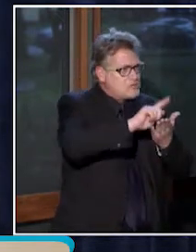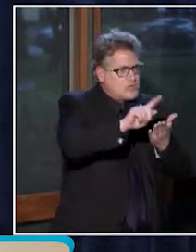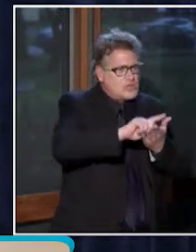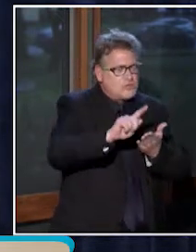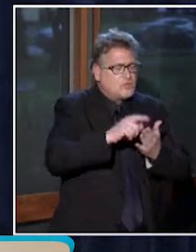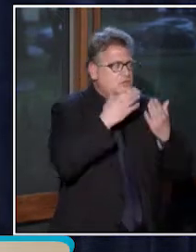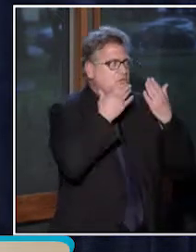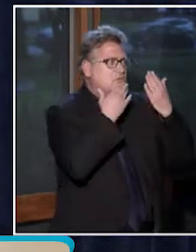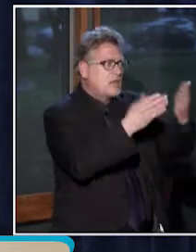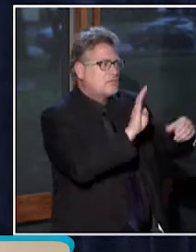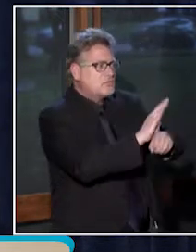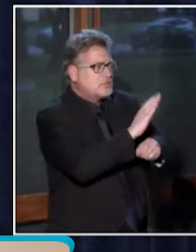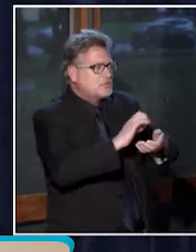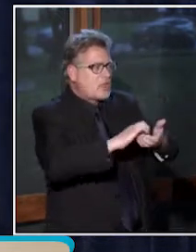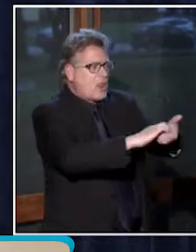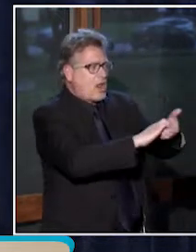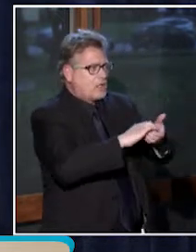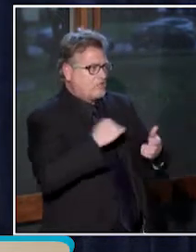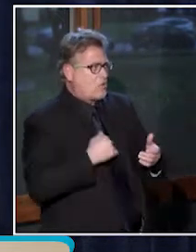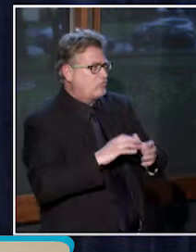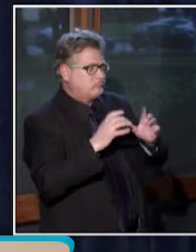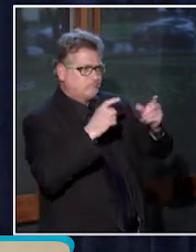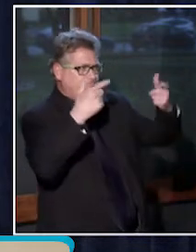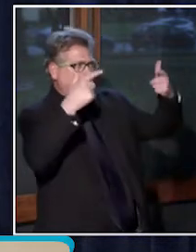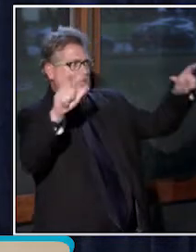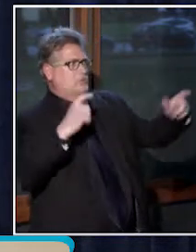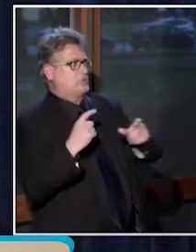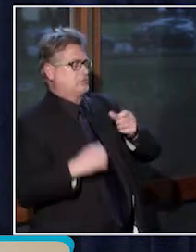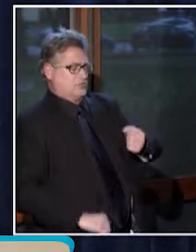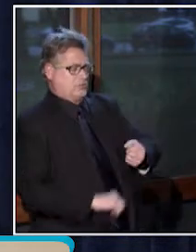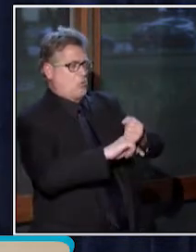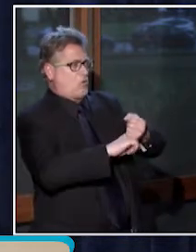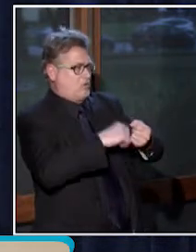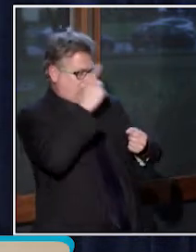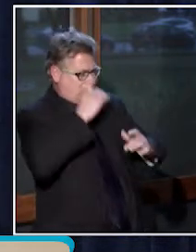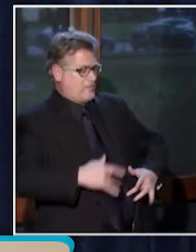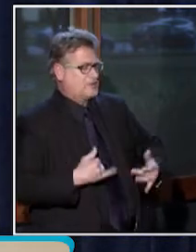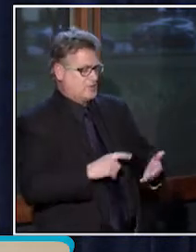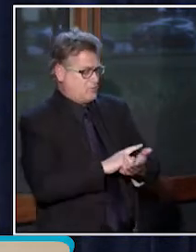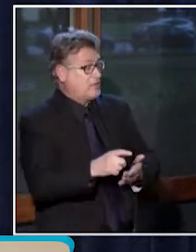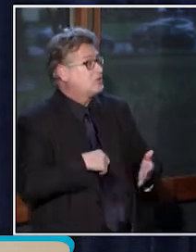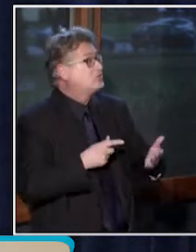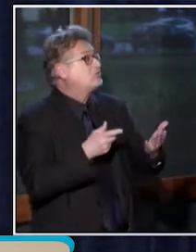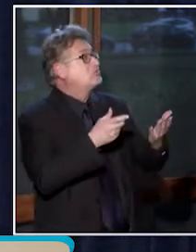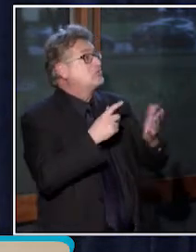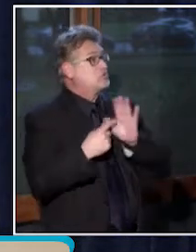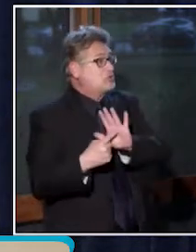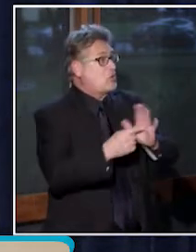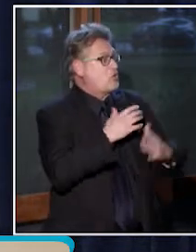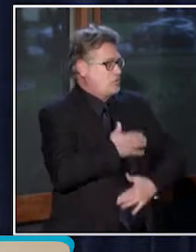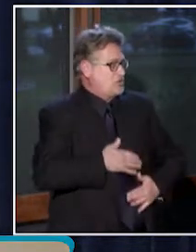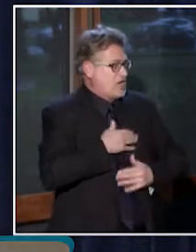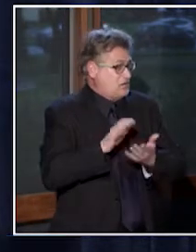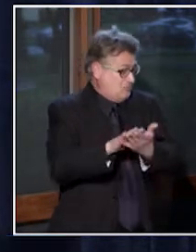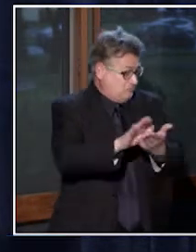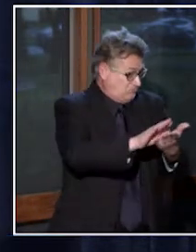you to the Portland Business Alliance for your generous support of the city events this week. Everyone, please join me in showing your appreciation.